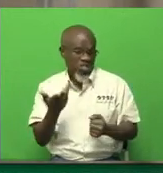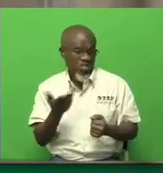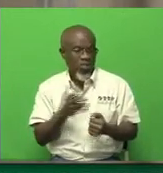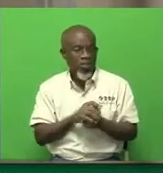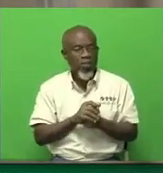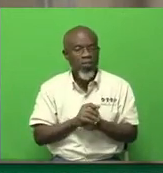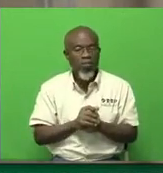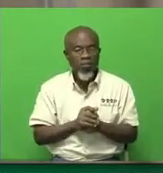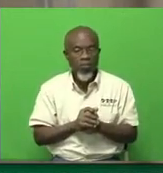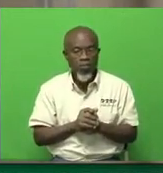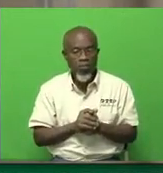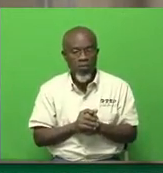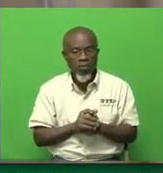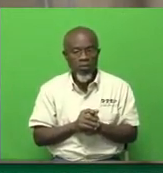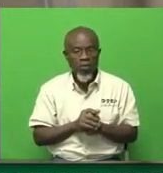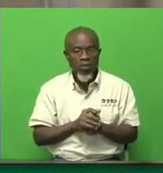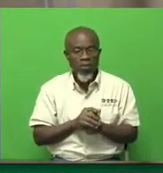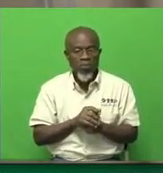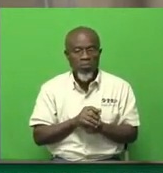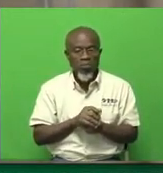in 2021